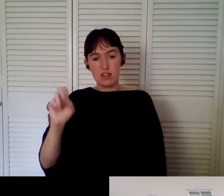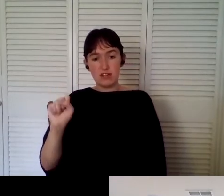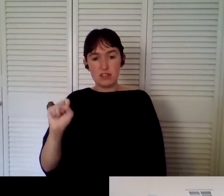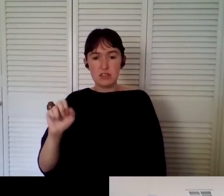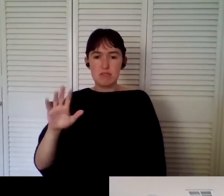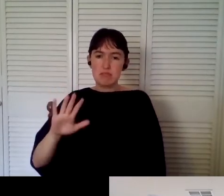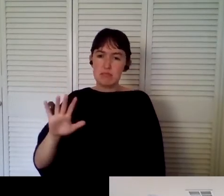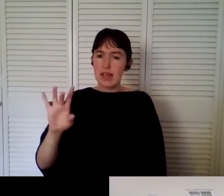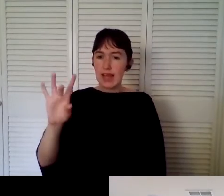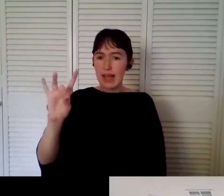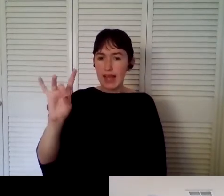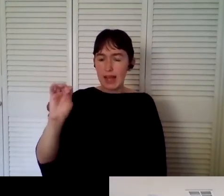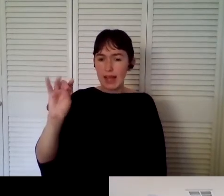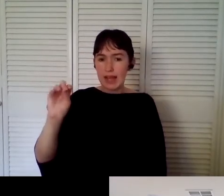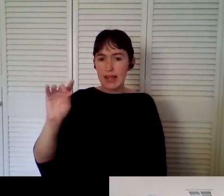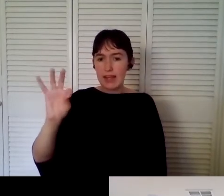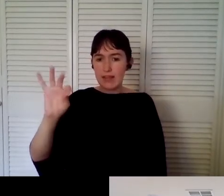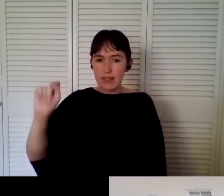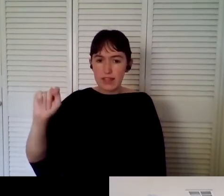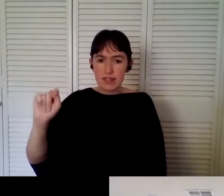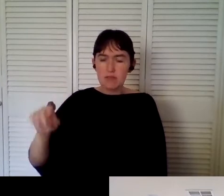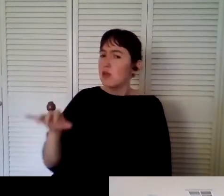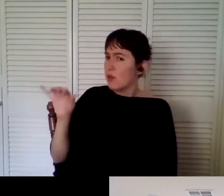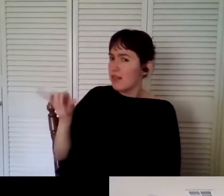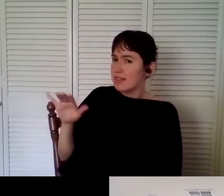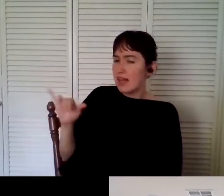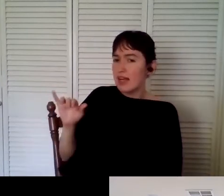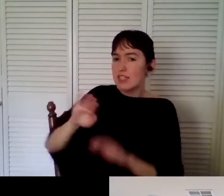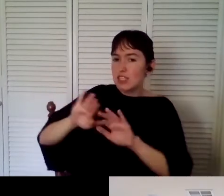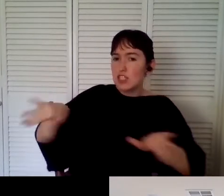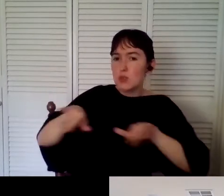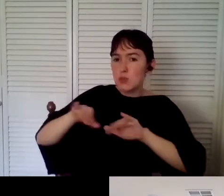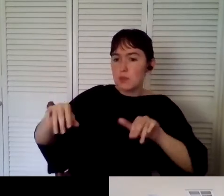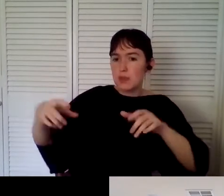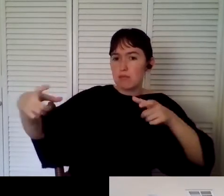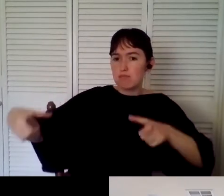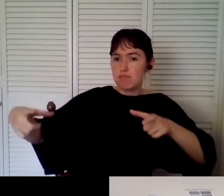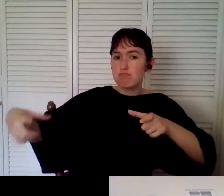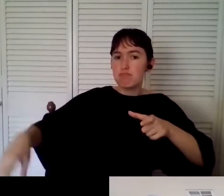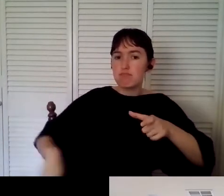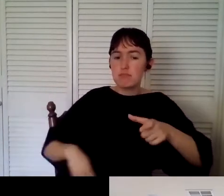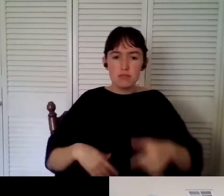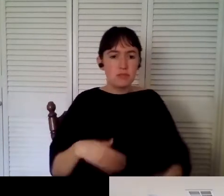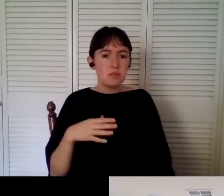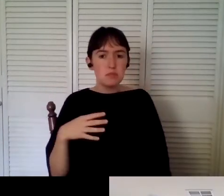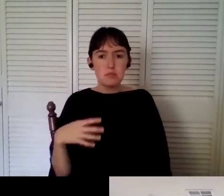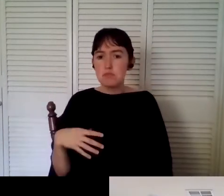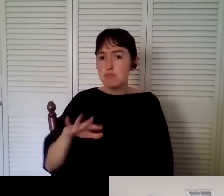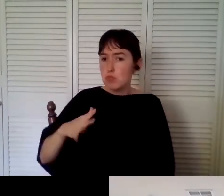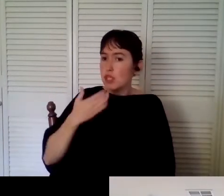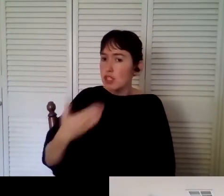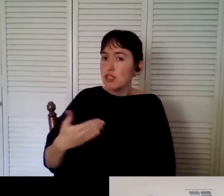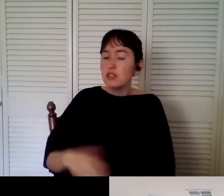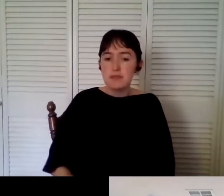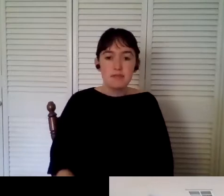roughly 80 feet. That's like a swimming pool. Yeah, 80 to 90 feet is 25 meters. Swimming pool away. That's pretty good. Yeah. Cool. All right,